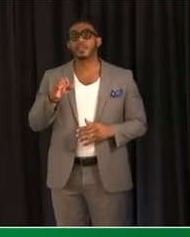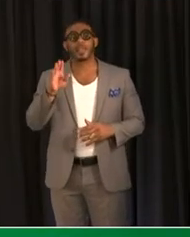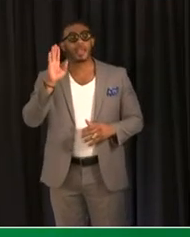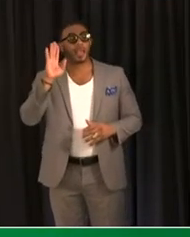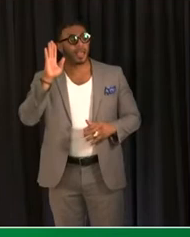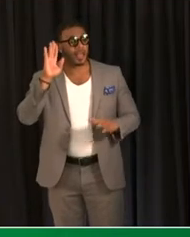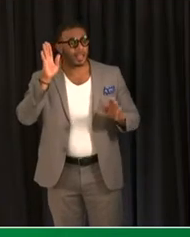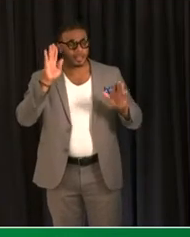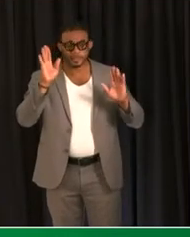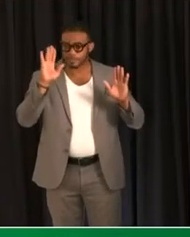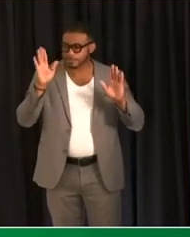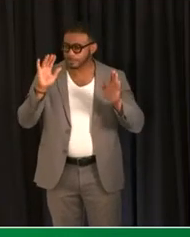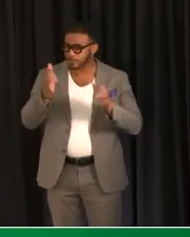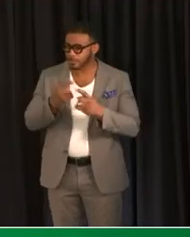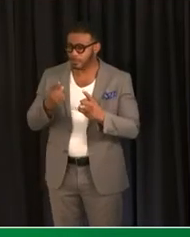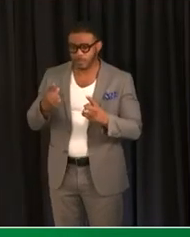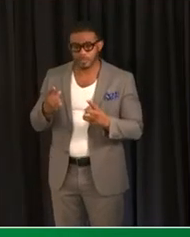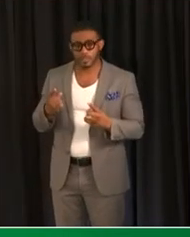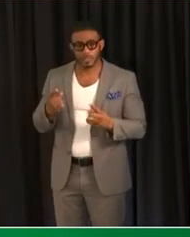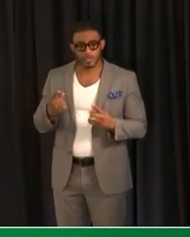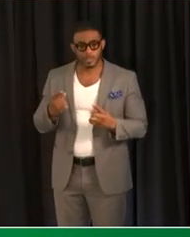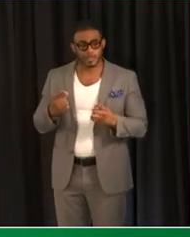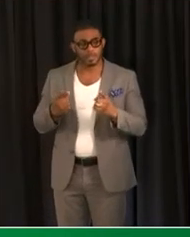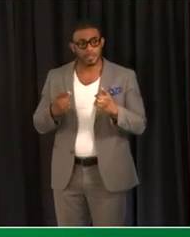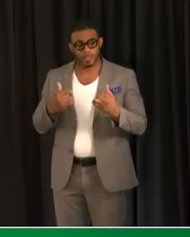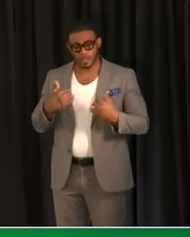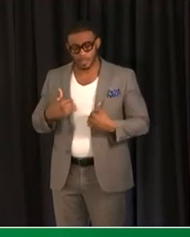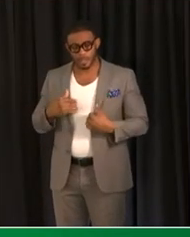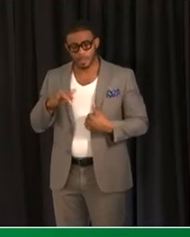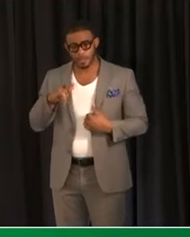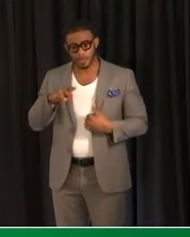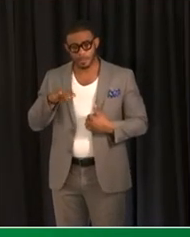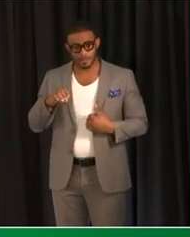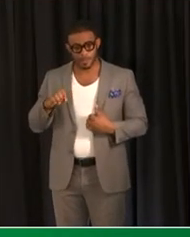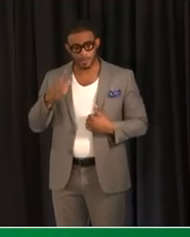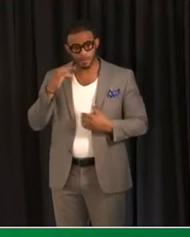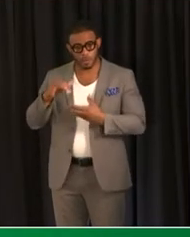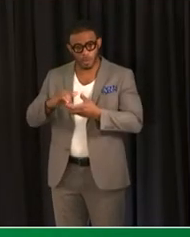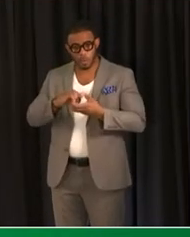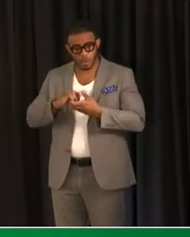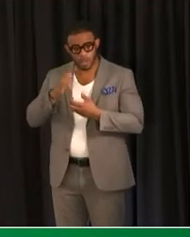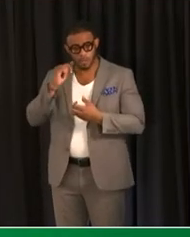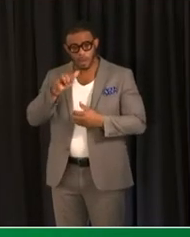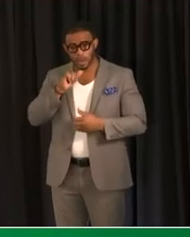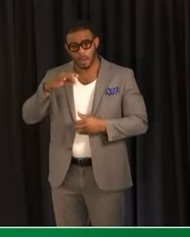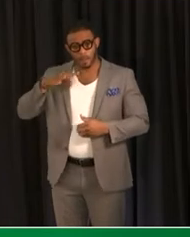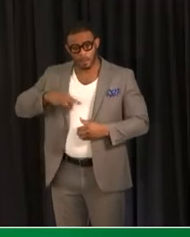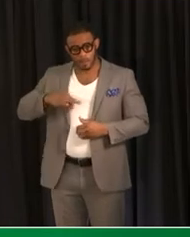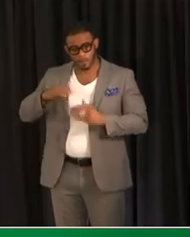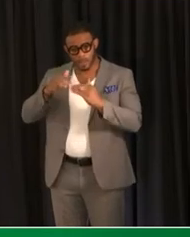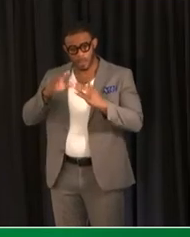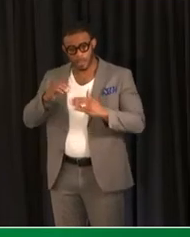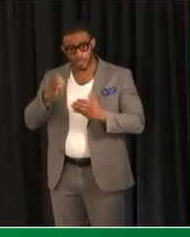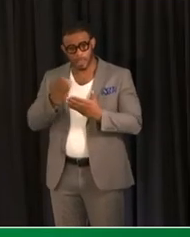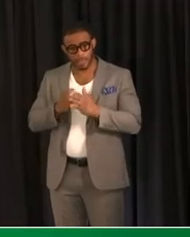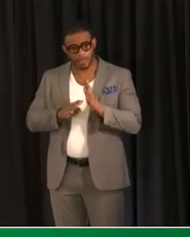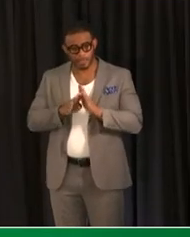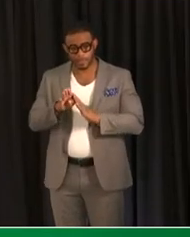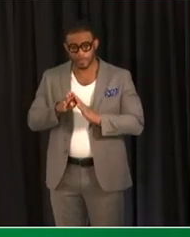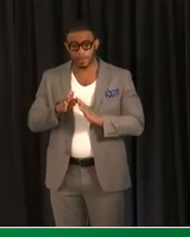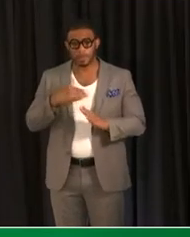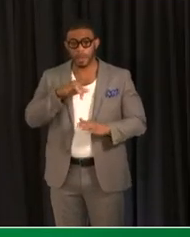Yes, hi. Greetings, everyone. This is Yvette Banfield from the Coalition for Nonprofit Housing and Economic Development. And